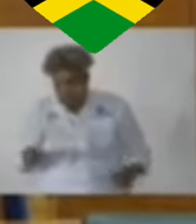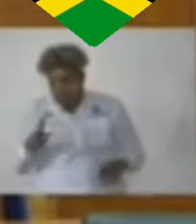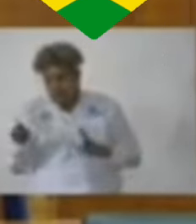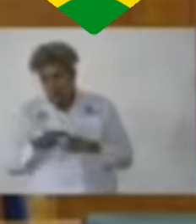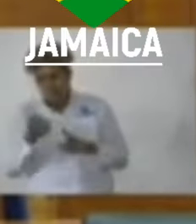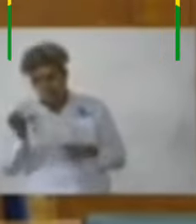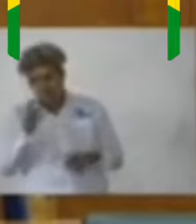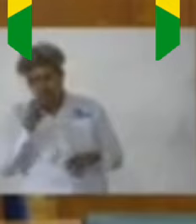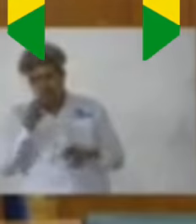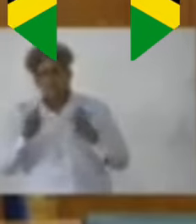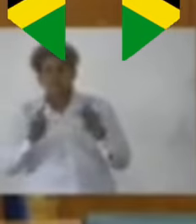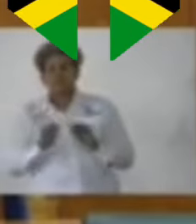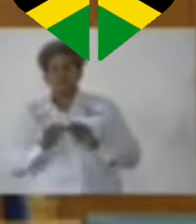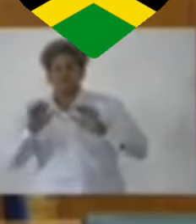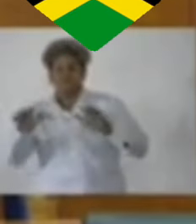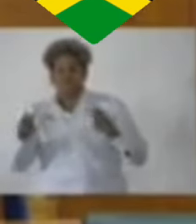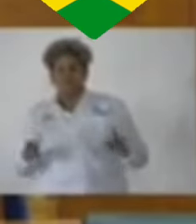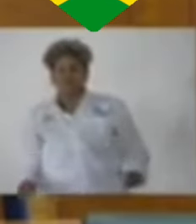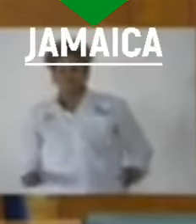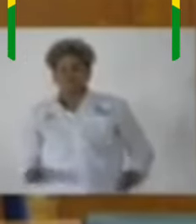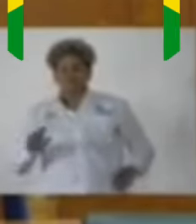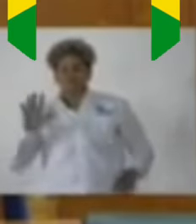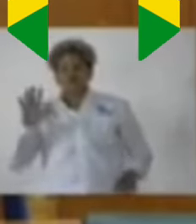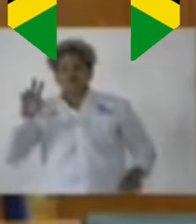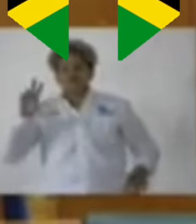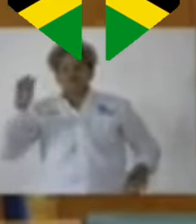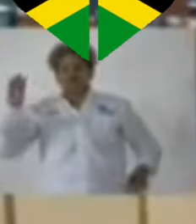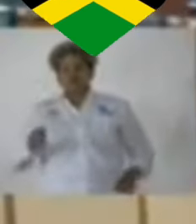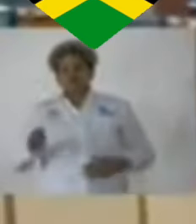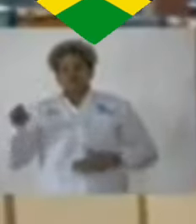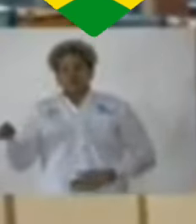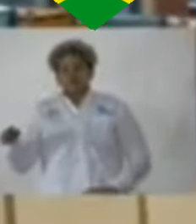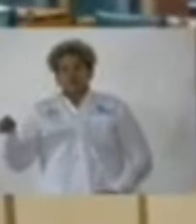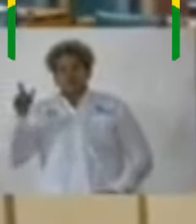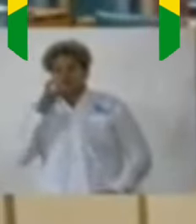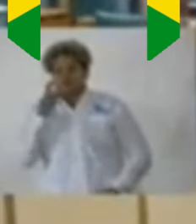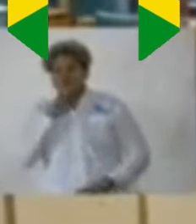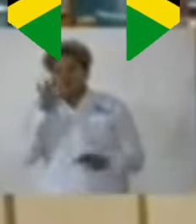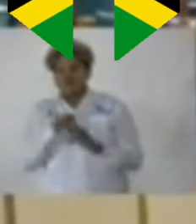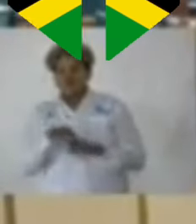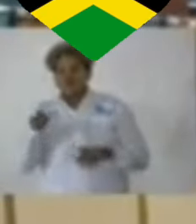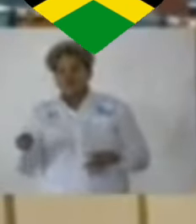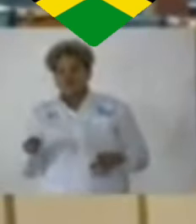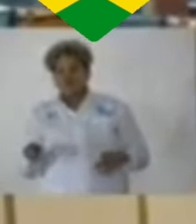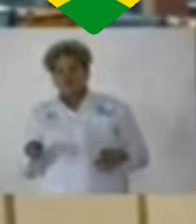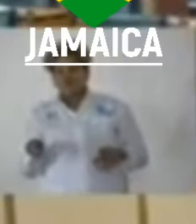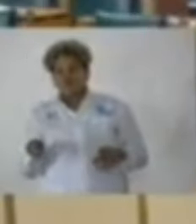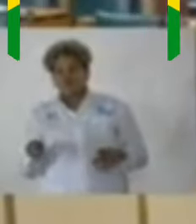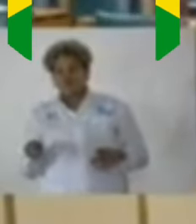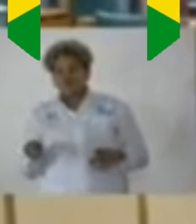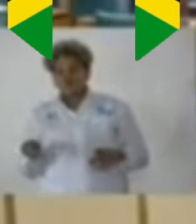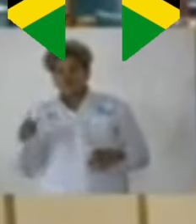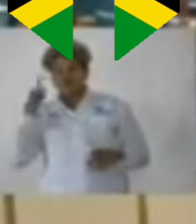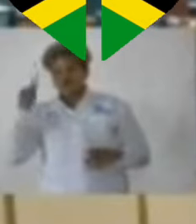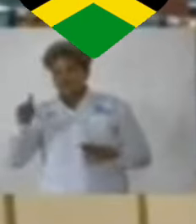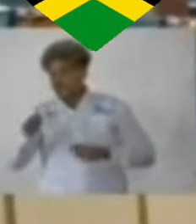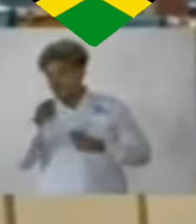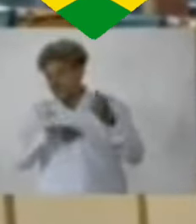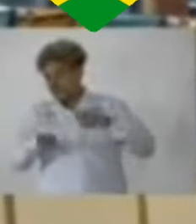you get the water to the people, then the 52% who voted for